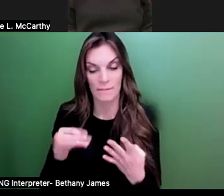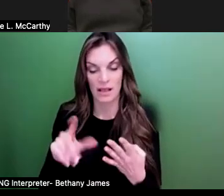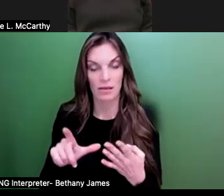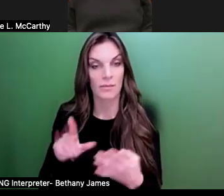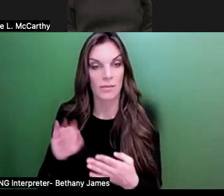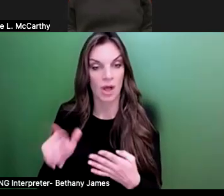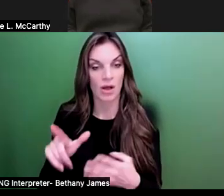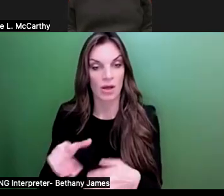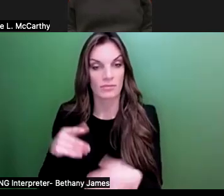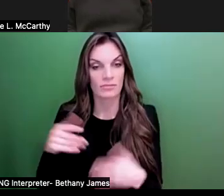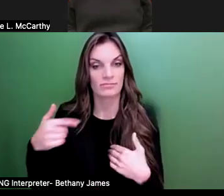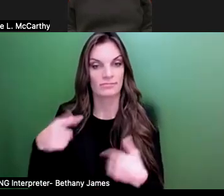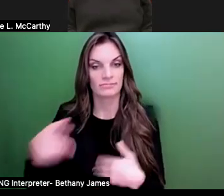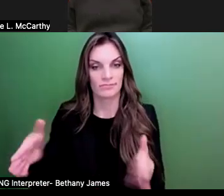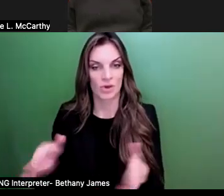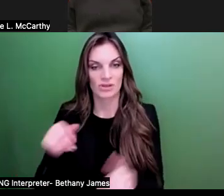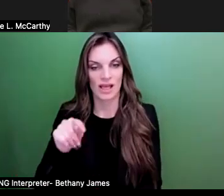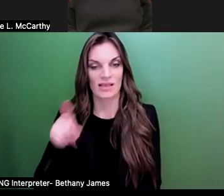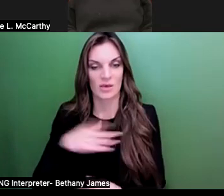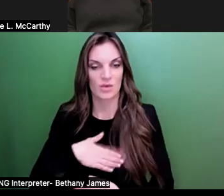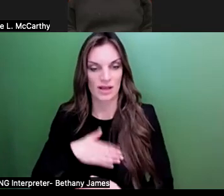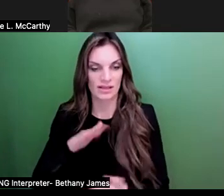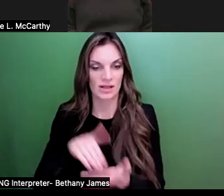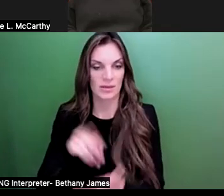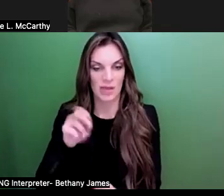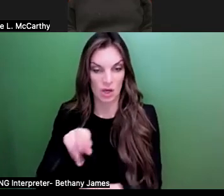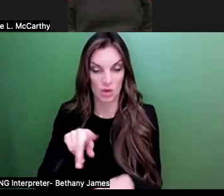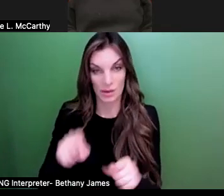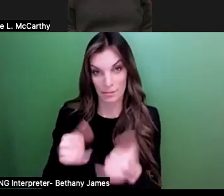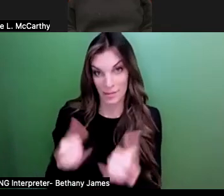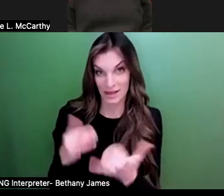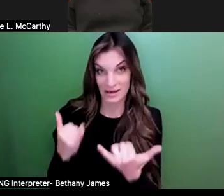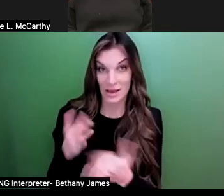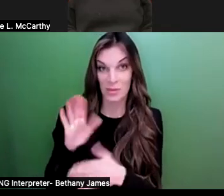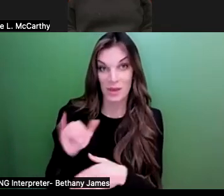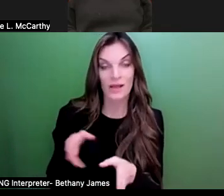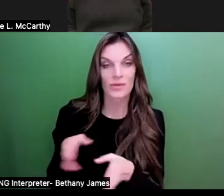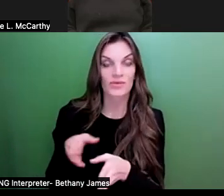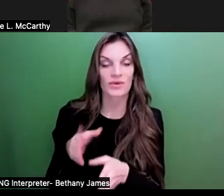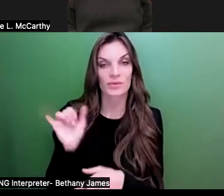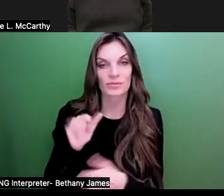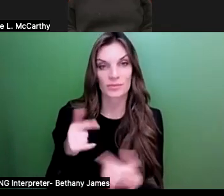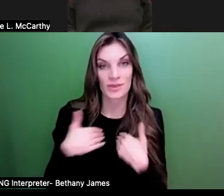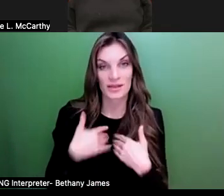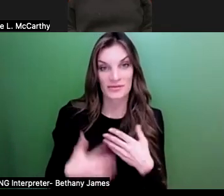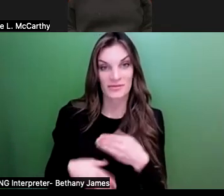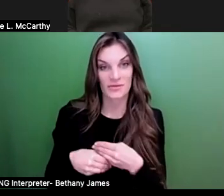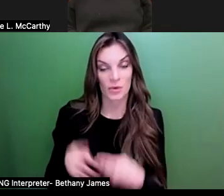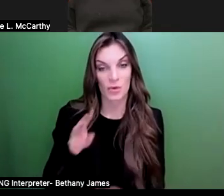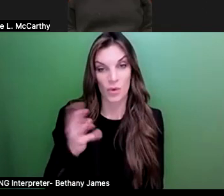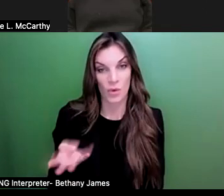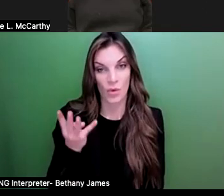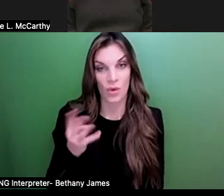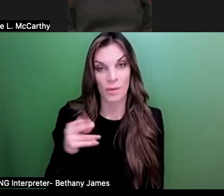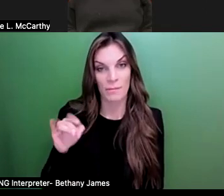the recreation center. So Peter, you can play now down by the river. We are also adding 4 pickleball courts over at